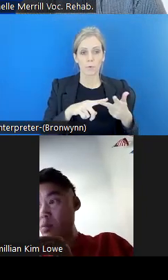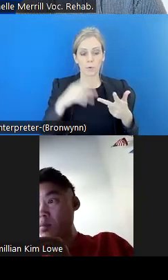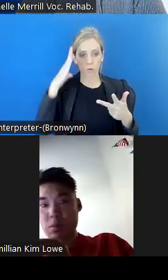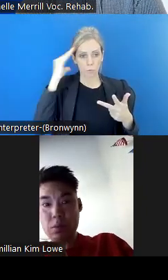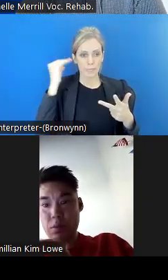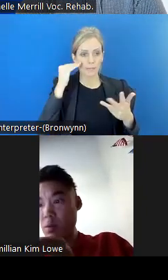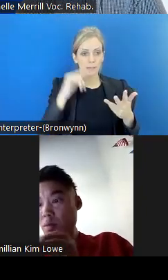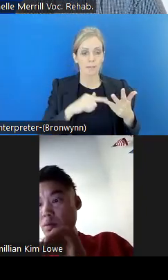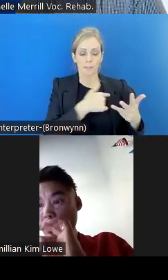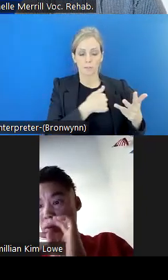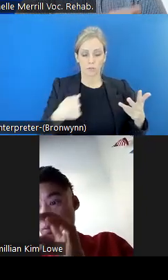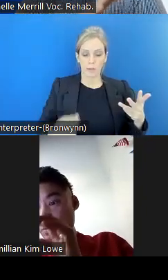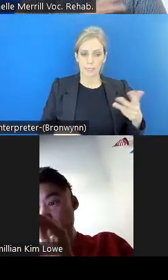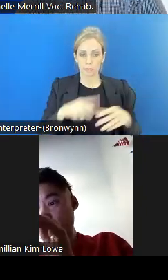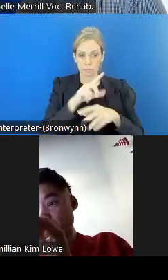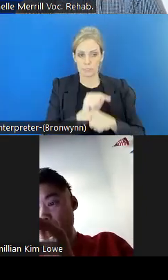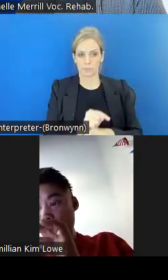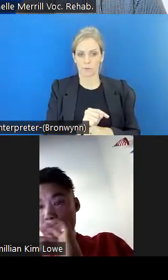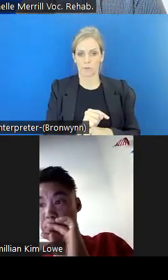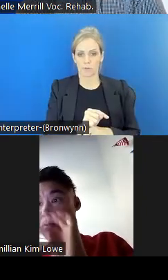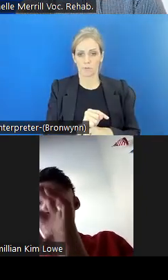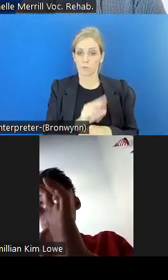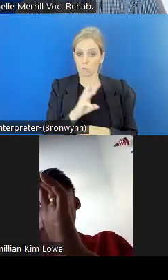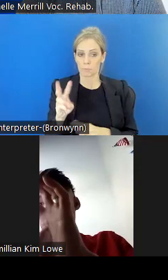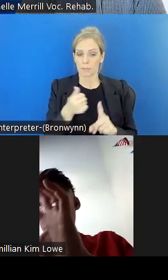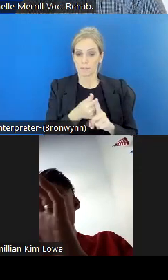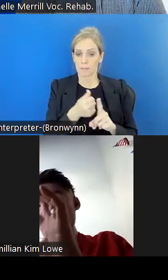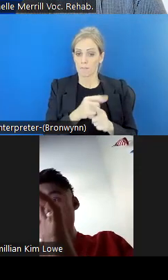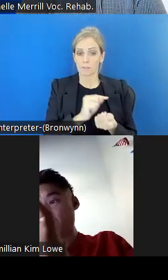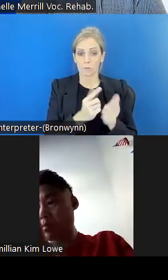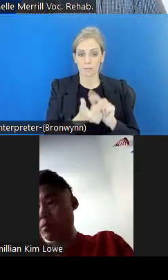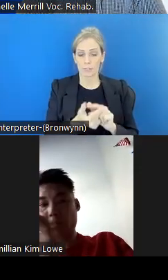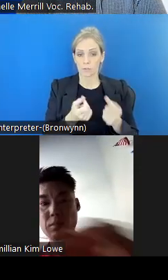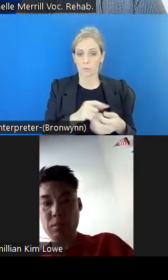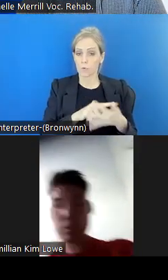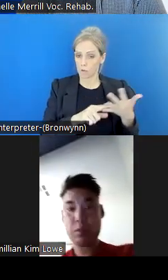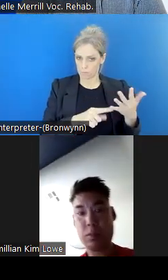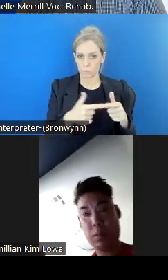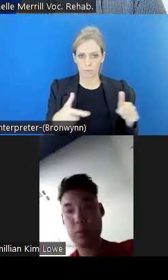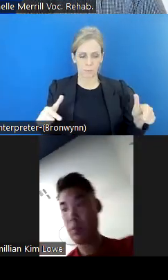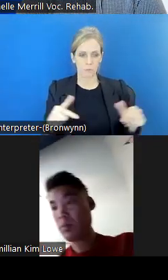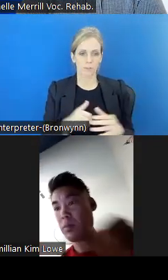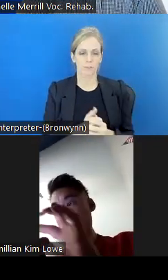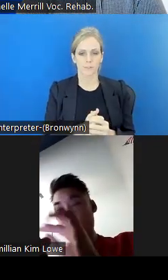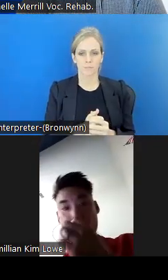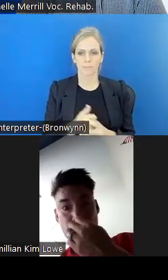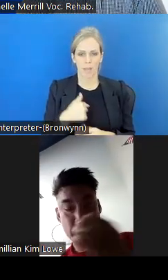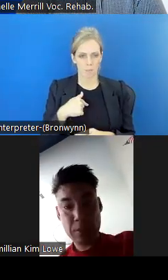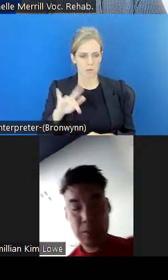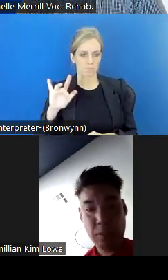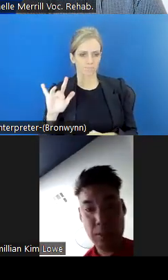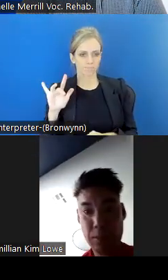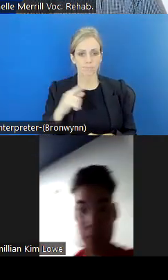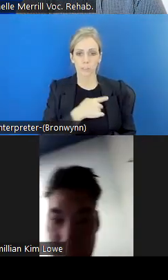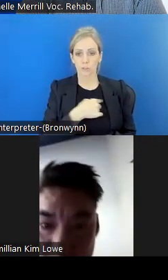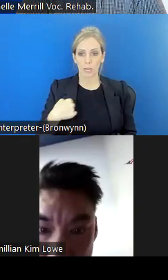traditional. This website is translated into all of those, and I'll just hit the